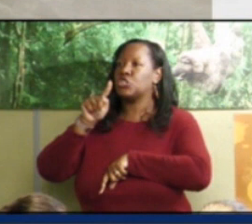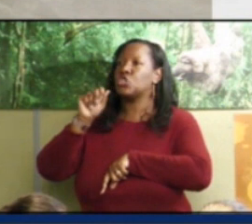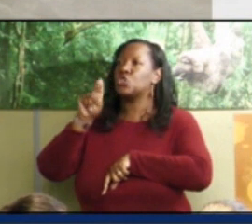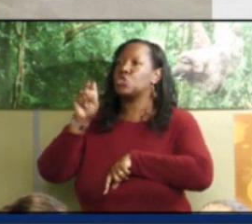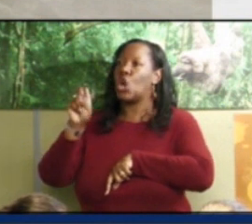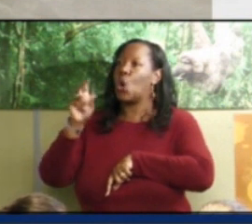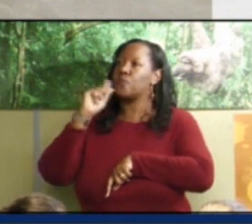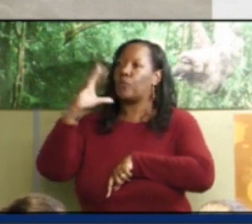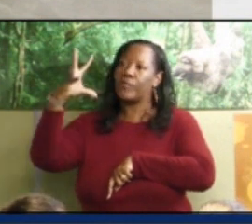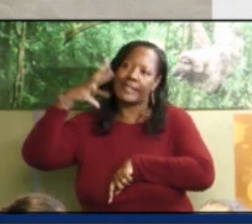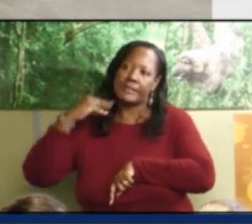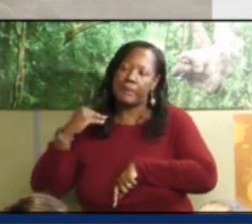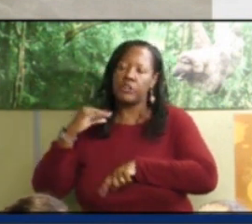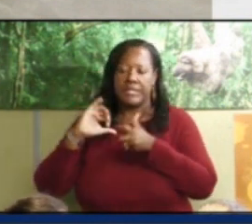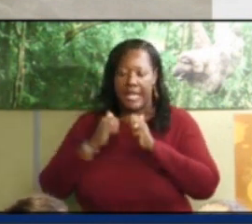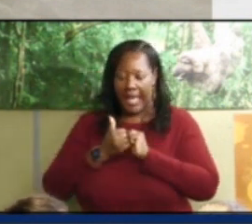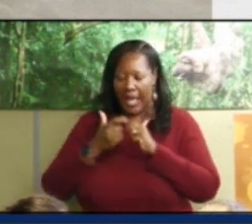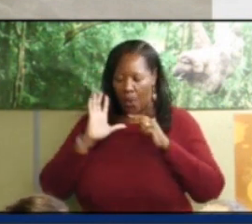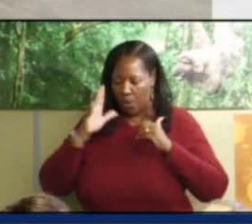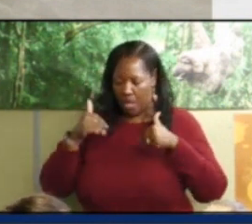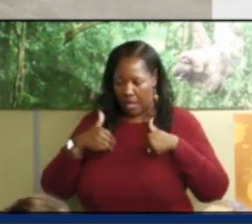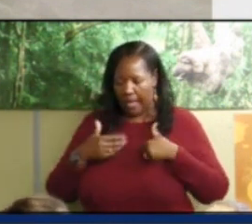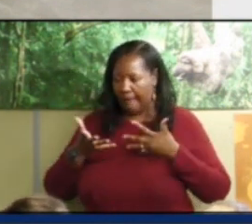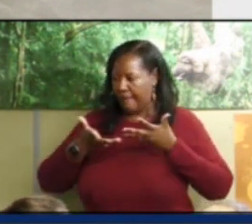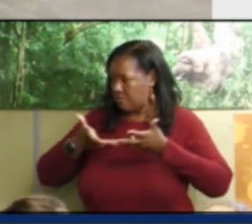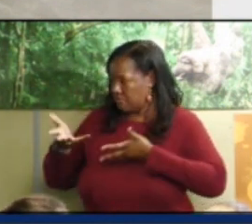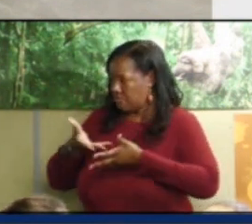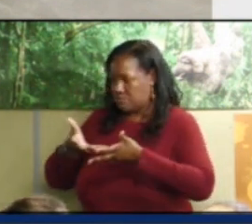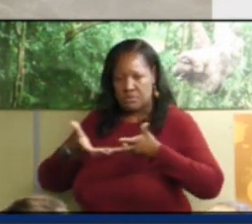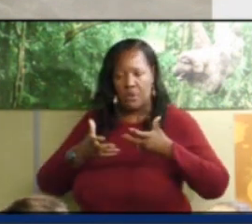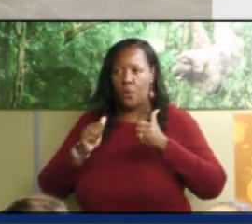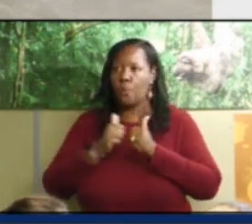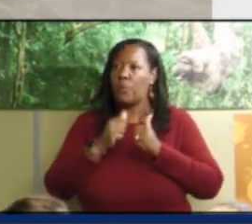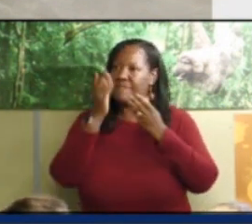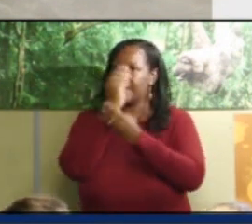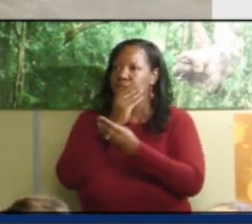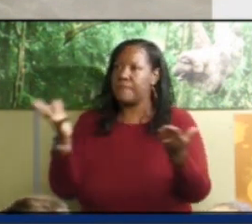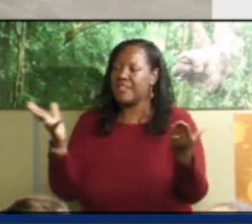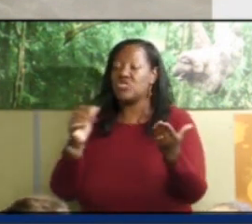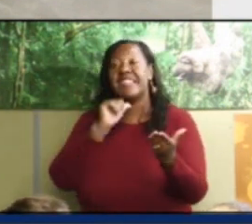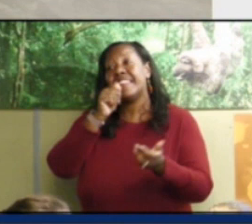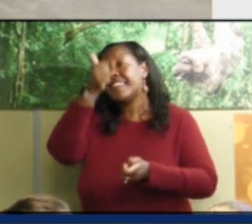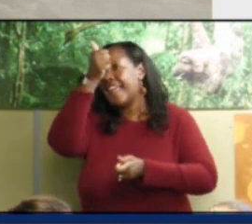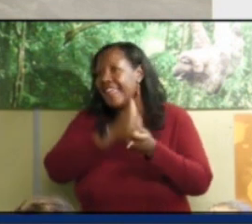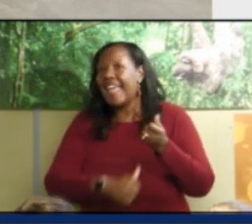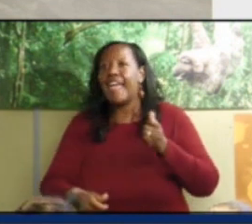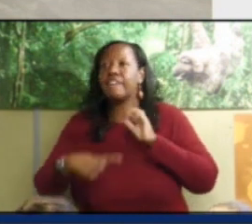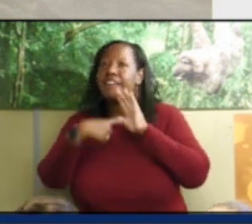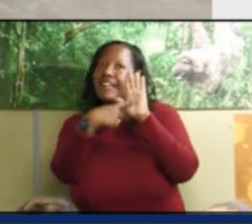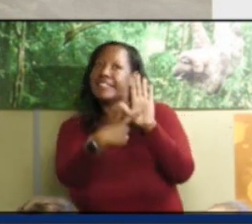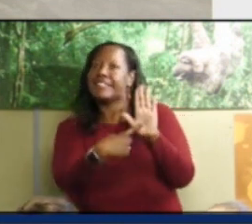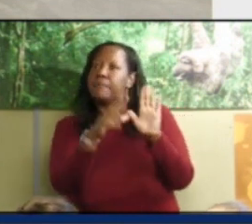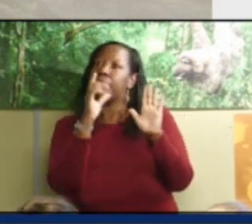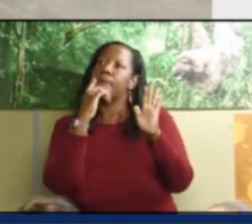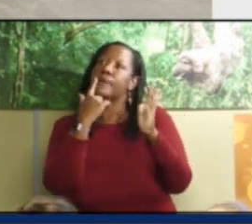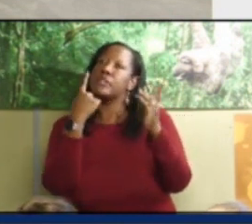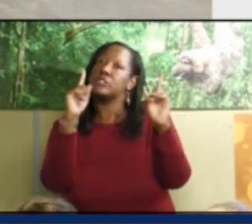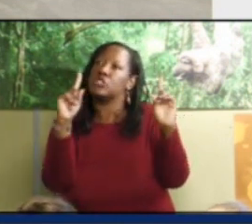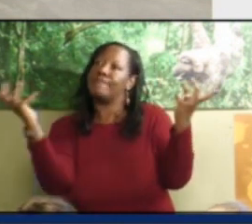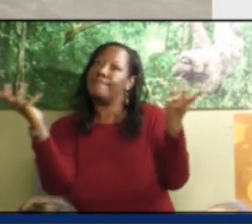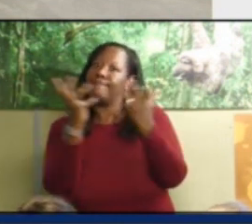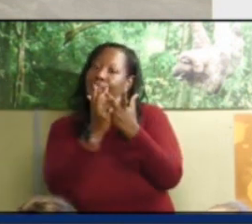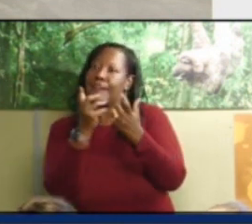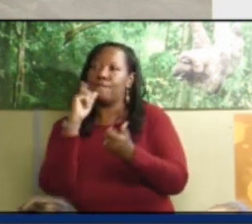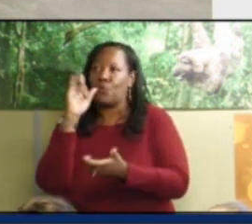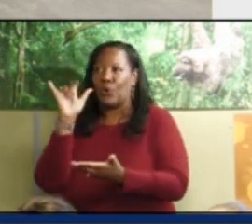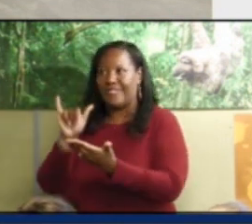of how am I going to engage with this material? And not every exhibit necessarily lends itself to that. I mean, there are certainly